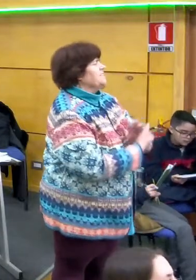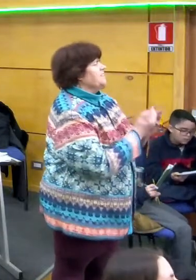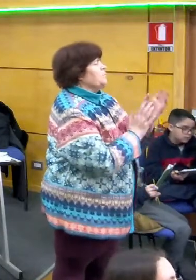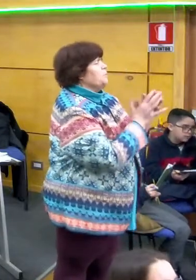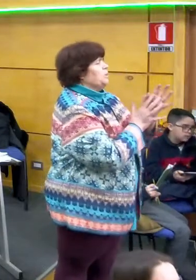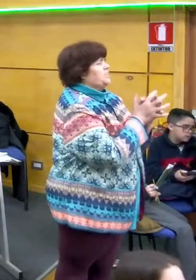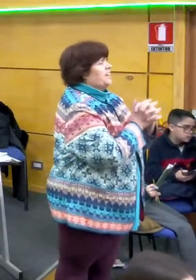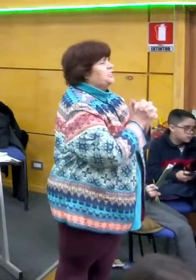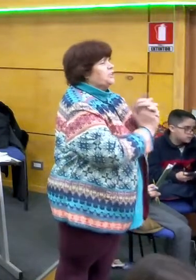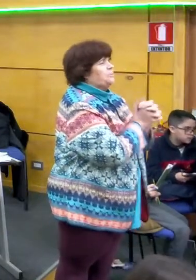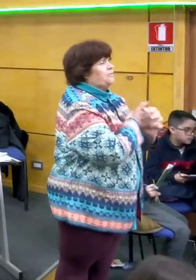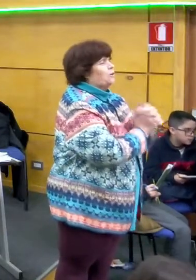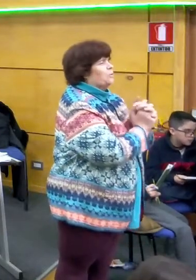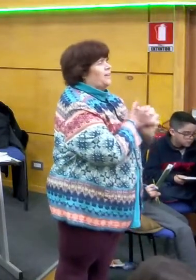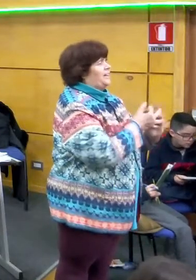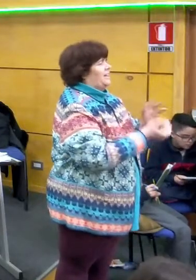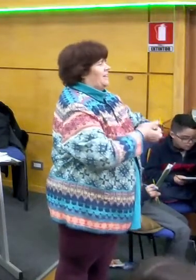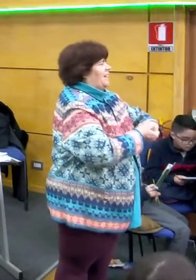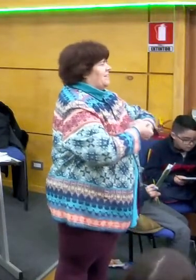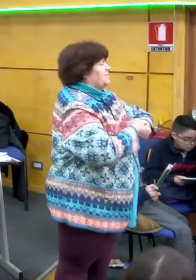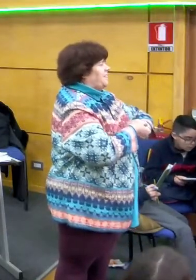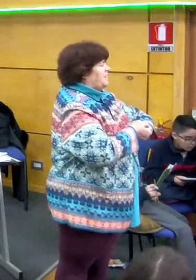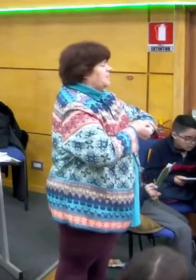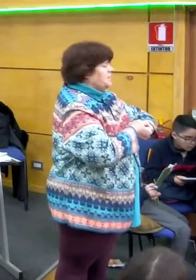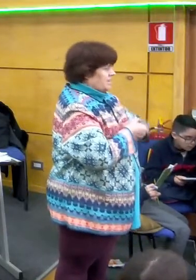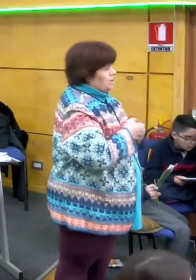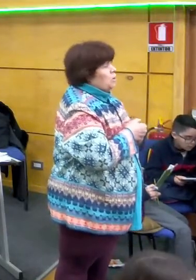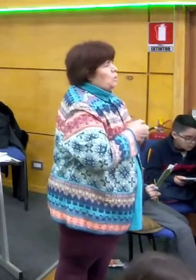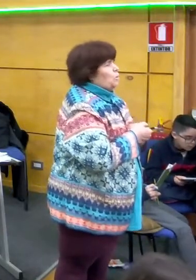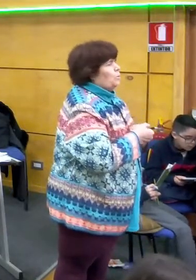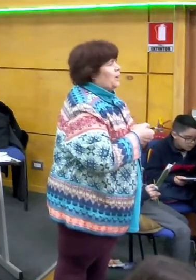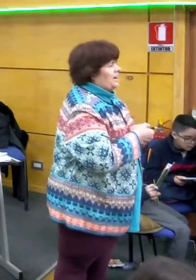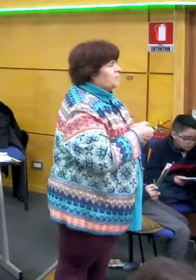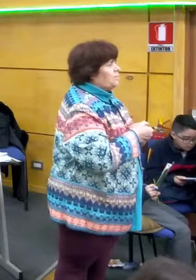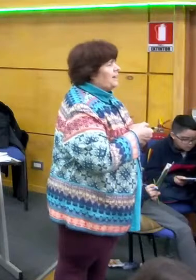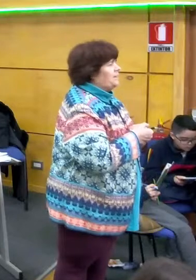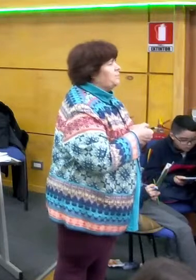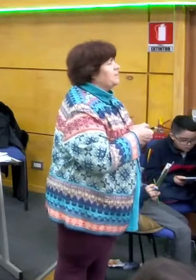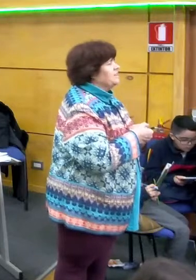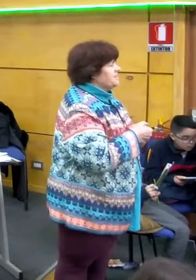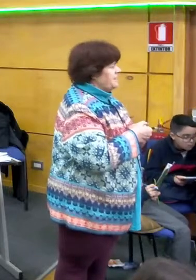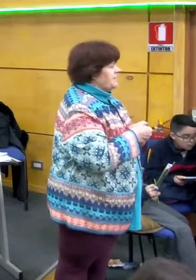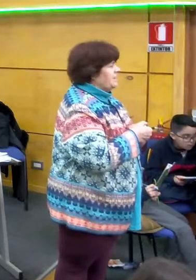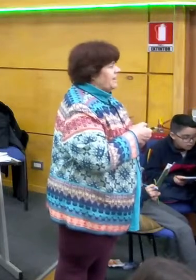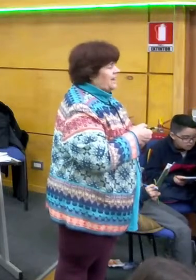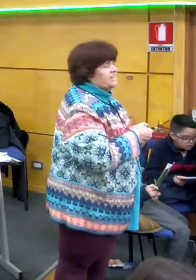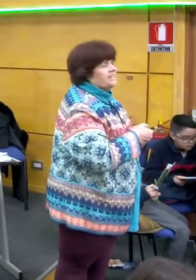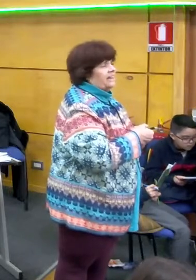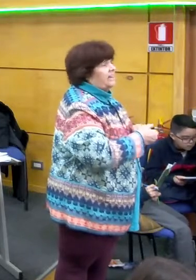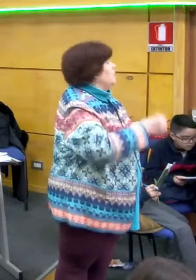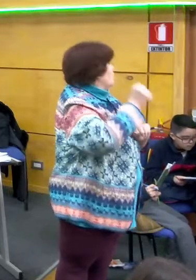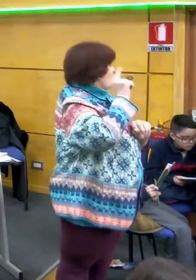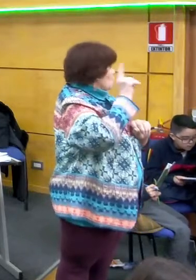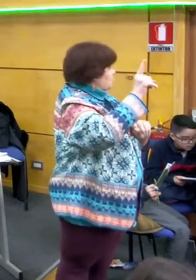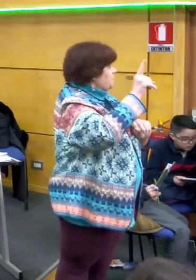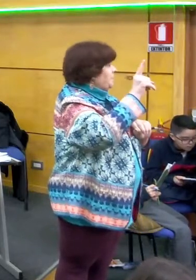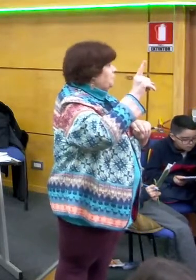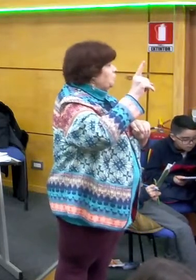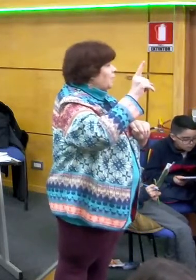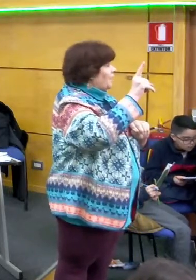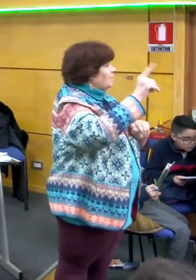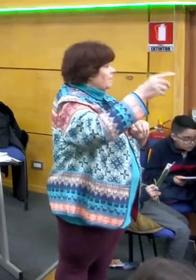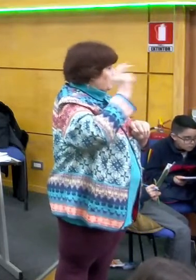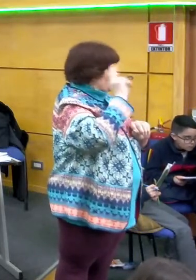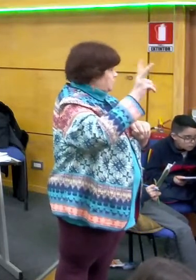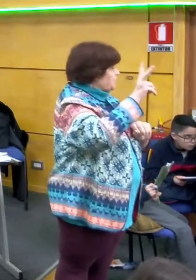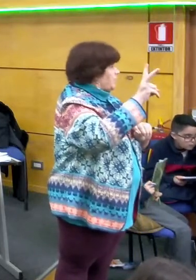Okay, let's give them your attention before we exit here. We want everybody to be listening and say, what did they